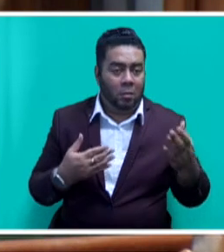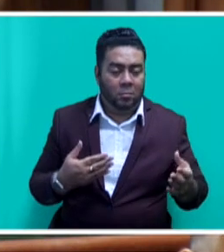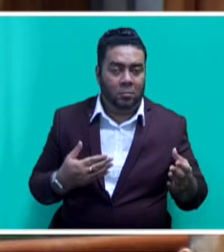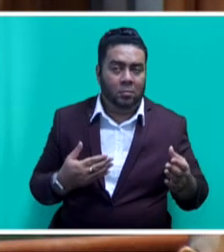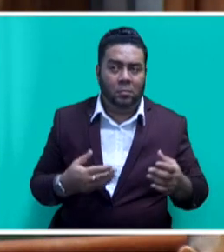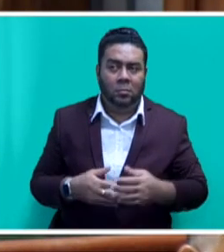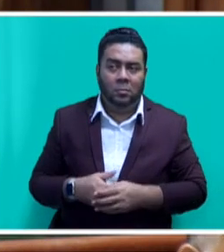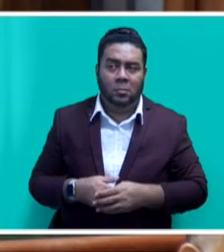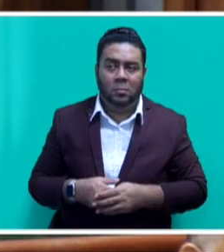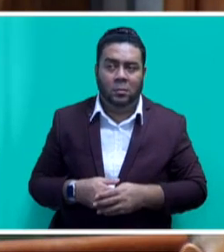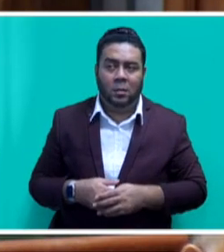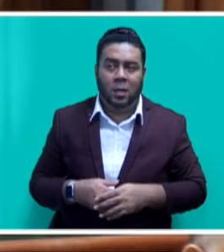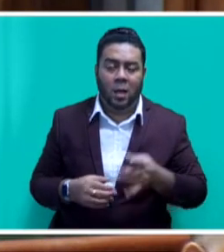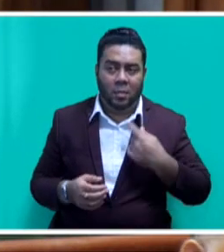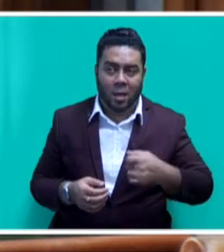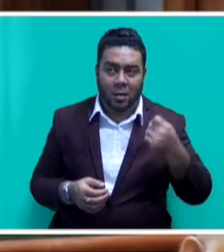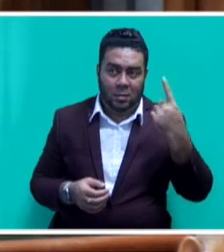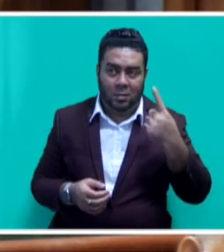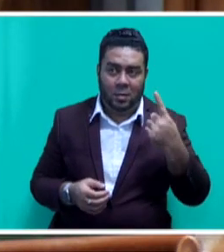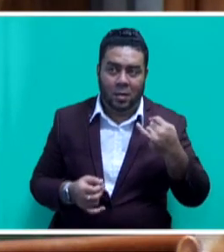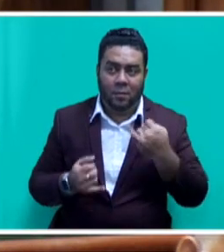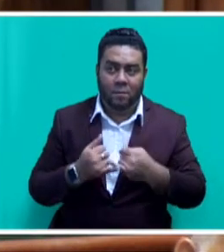And they understand very much